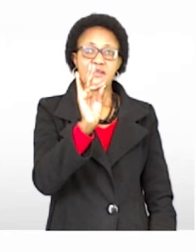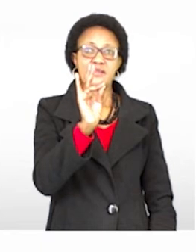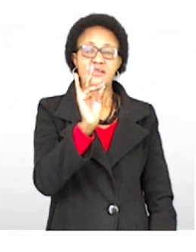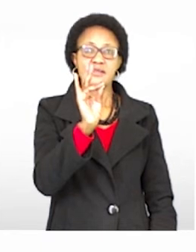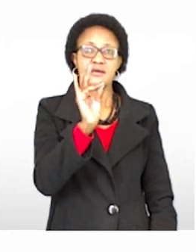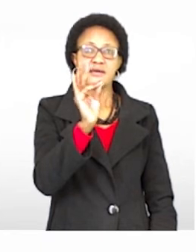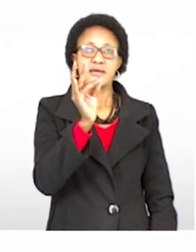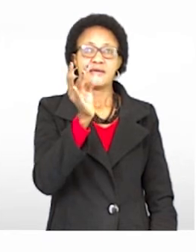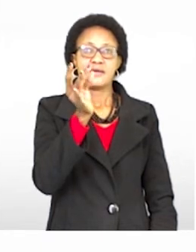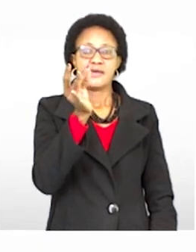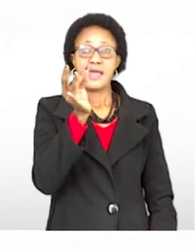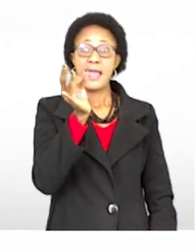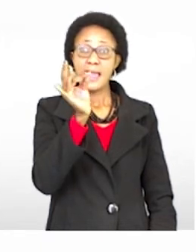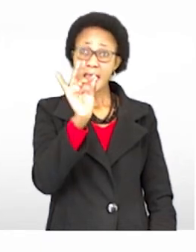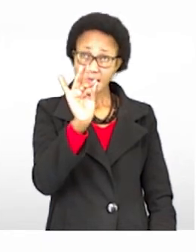7,